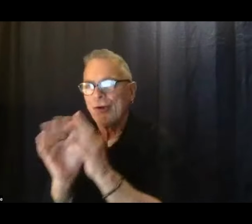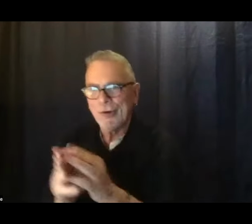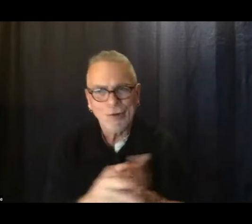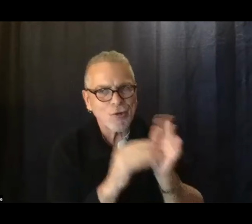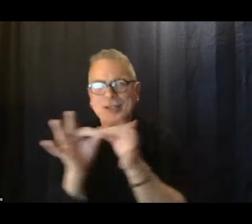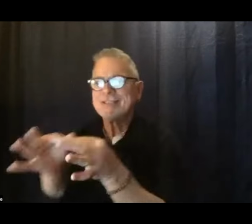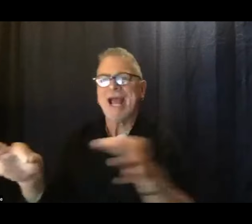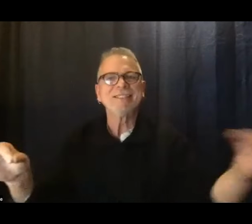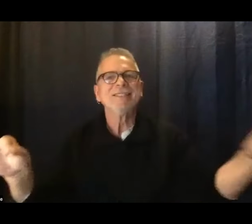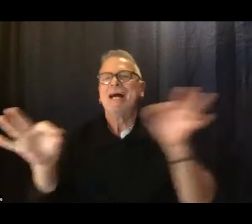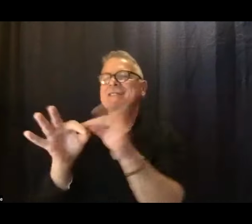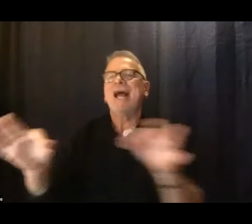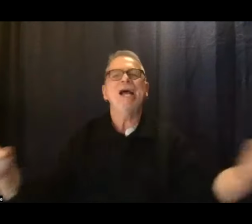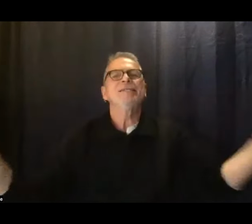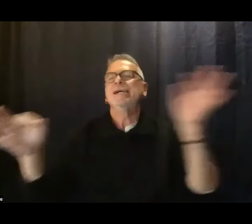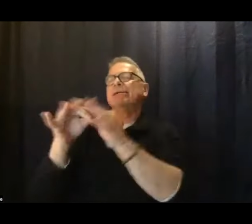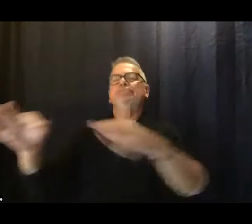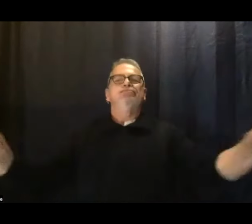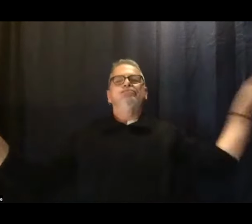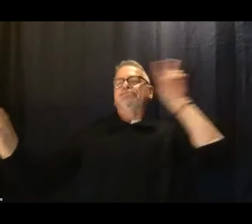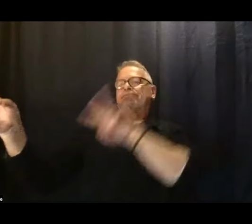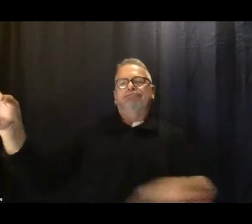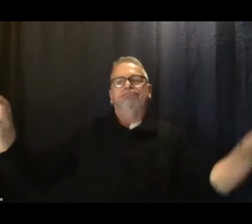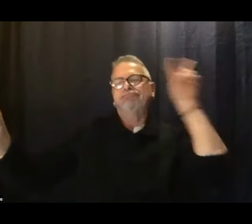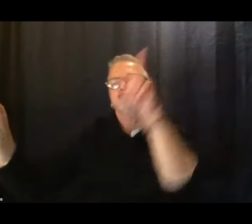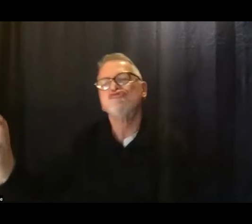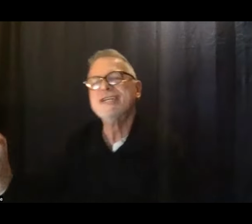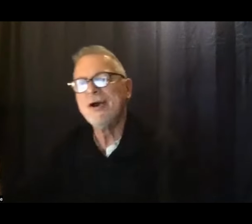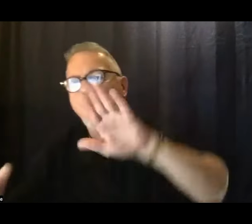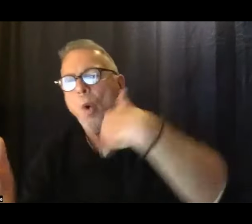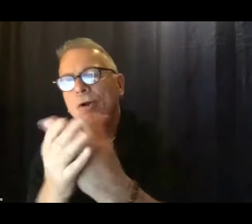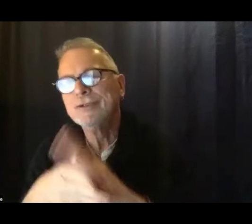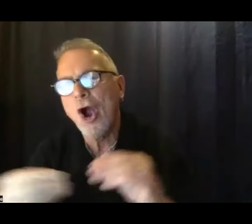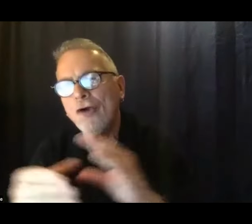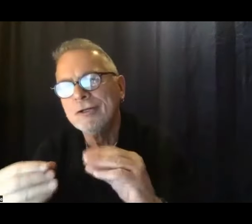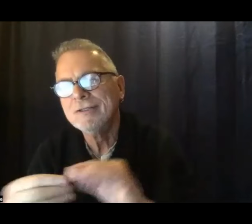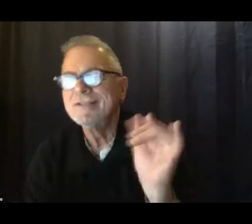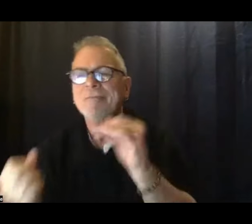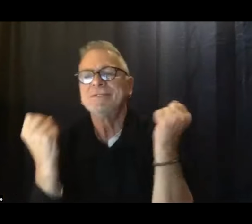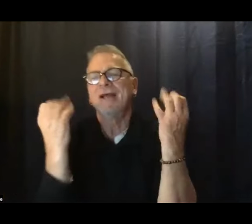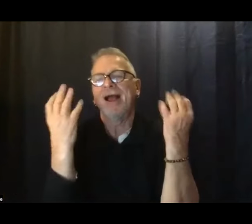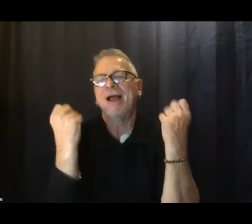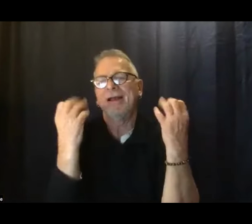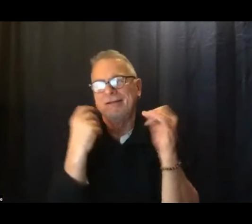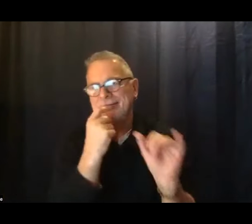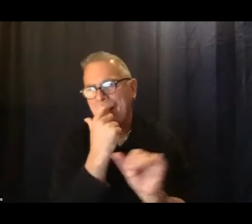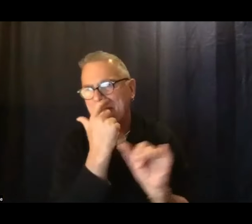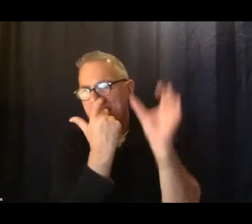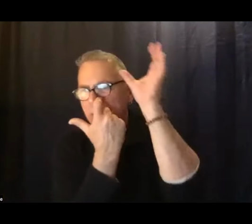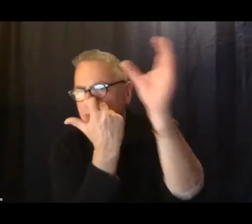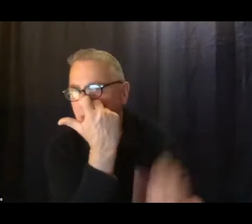with the letters and then you looked at words and over practice and over time, you started with sentences, you got those sentences, and over time, you were able to read a whole entire